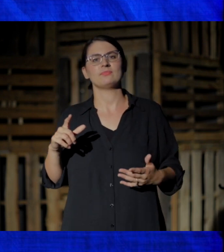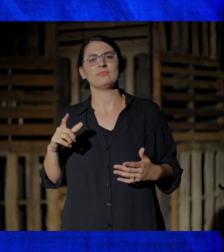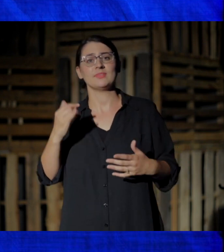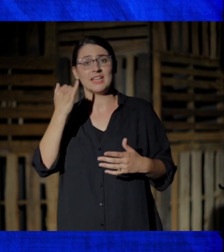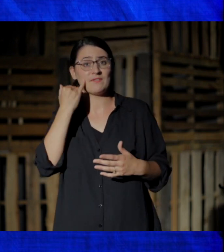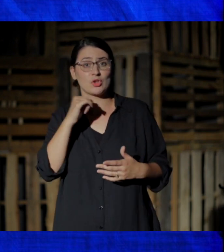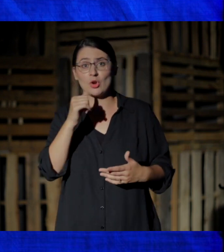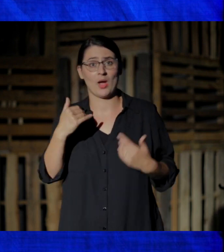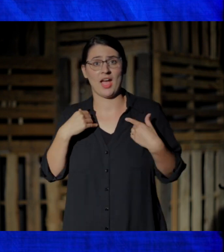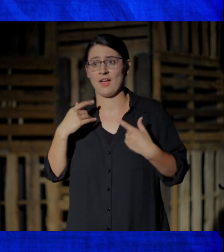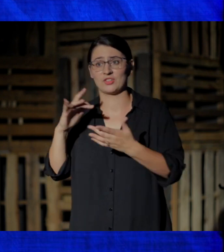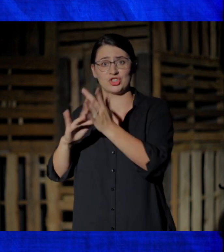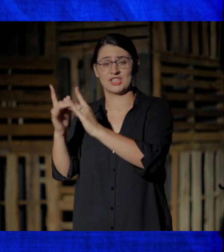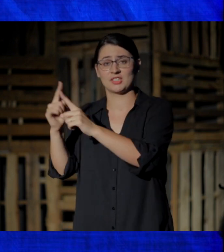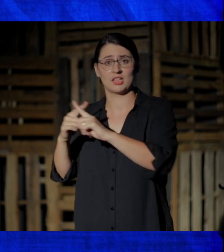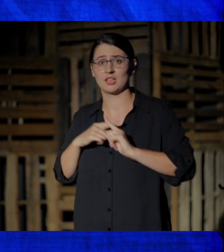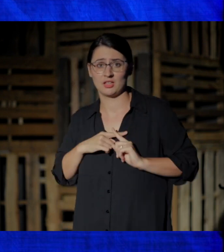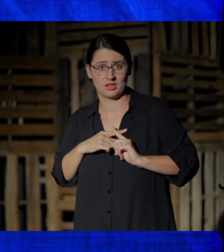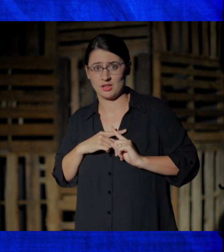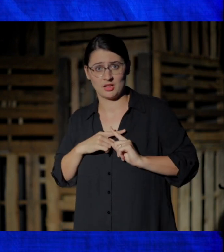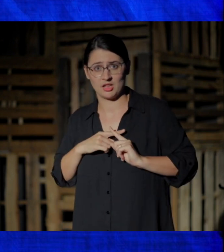for death, you will fall.